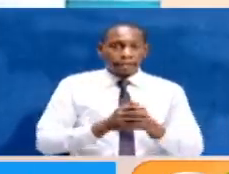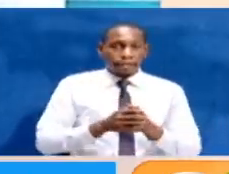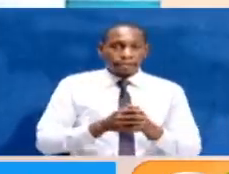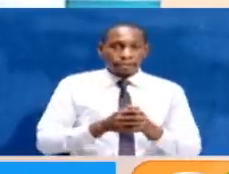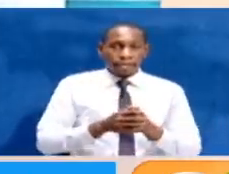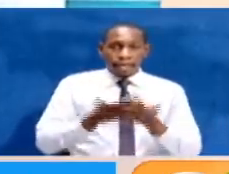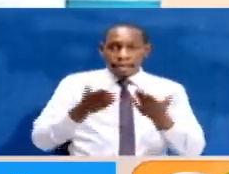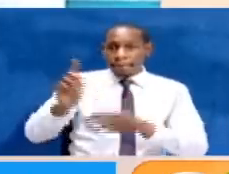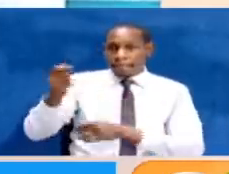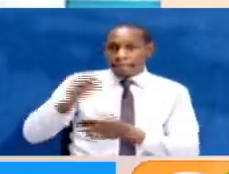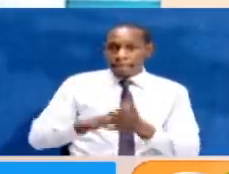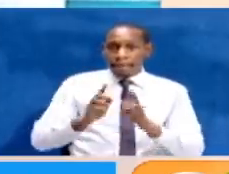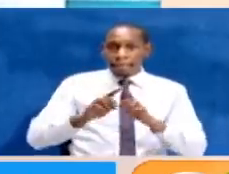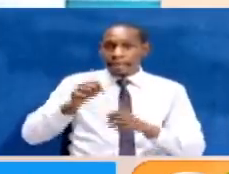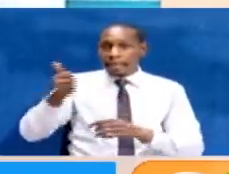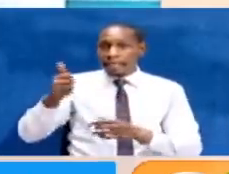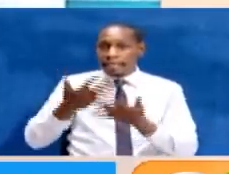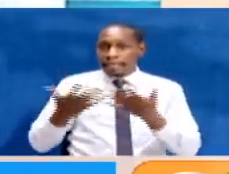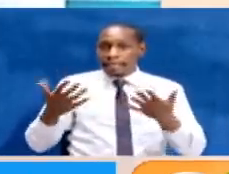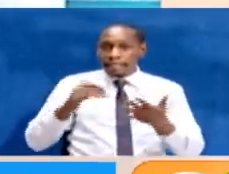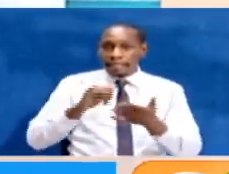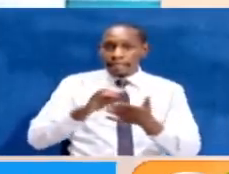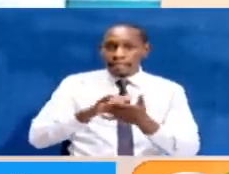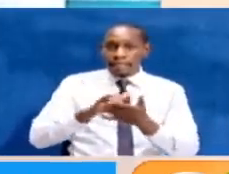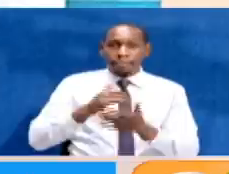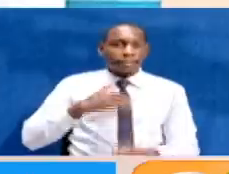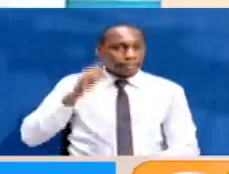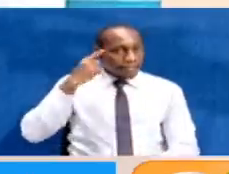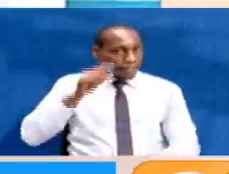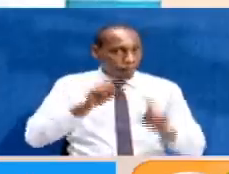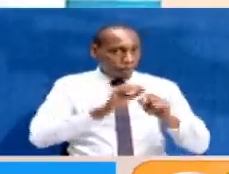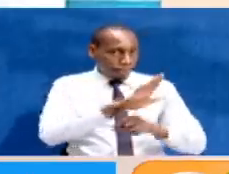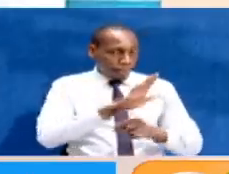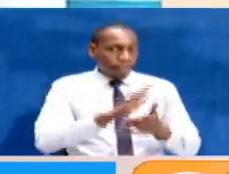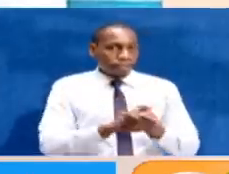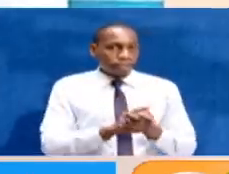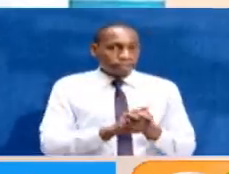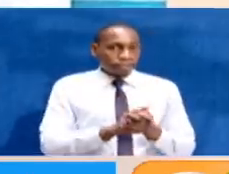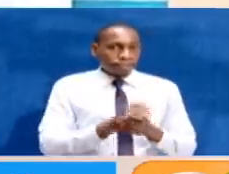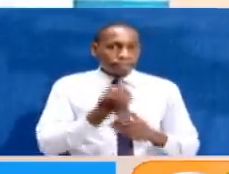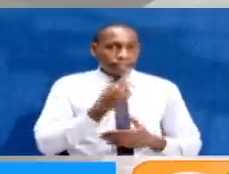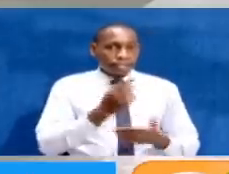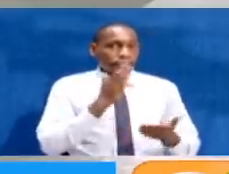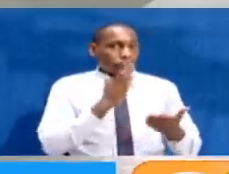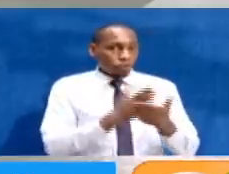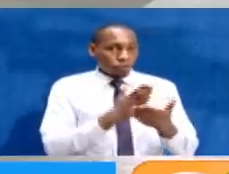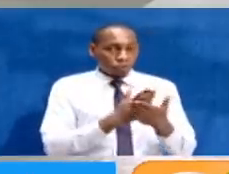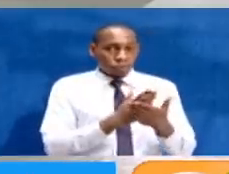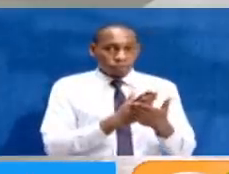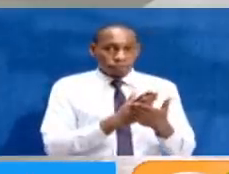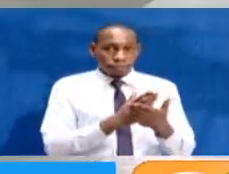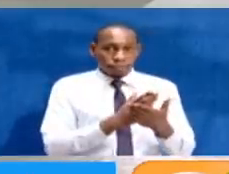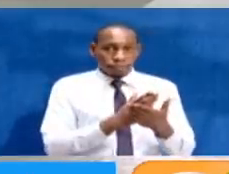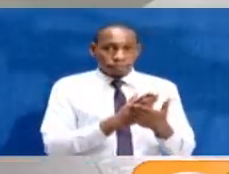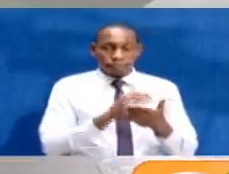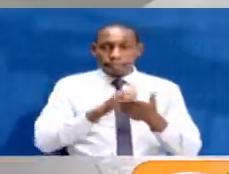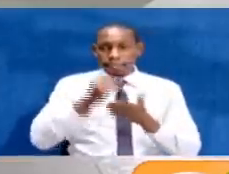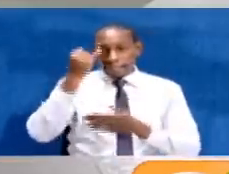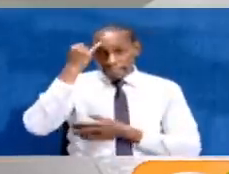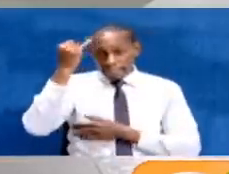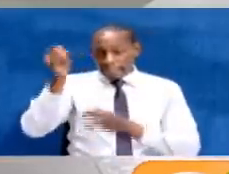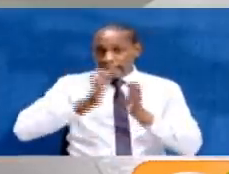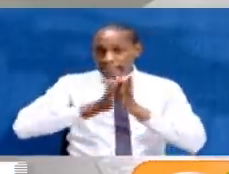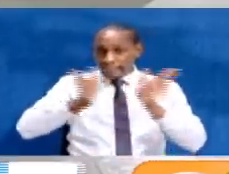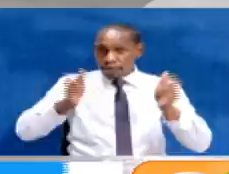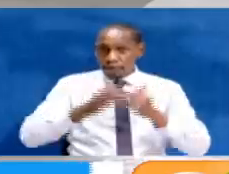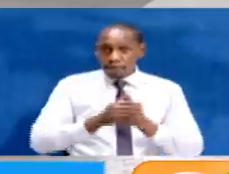a lot in this country. But the other thing I think, which Francis, you mentioned, which is absolutely on the money, is this whole idea